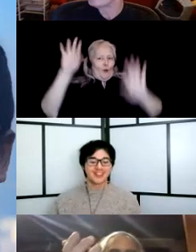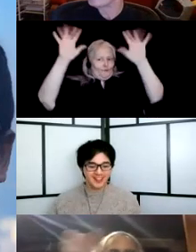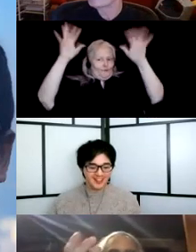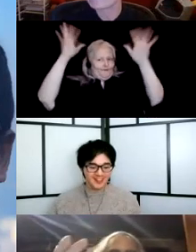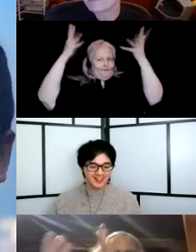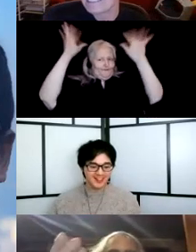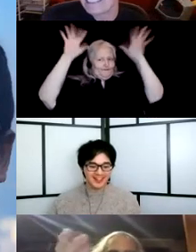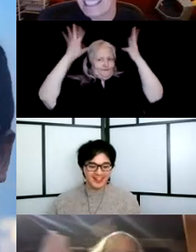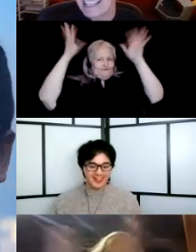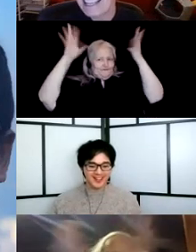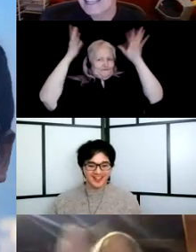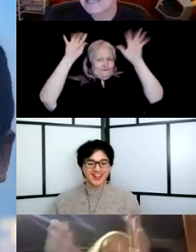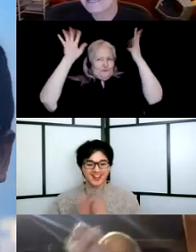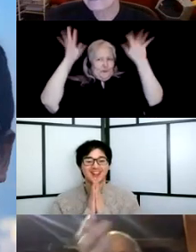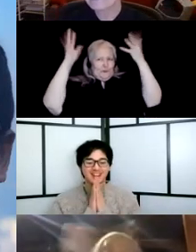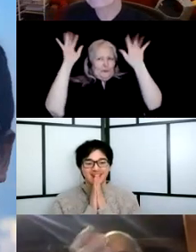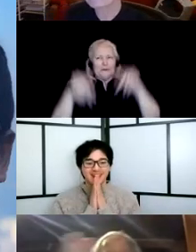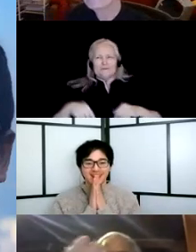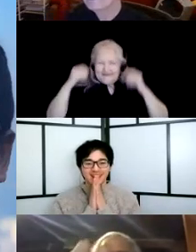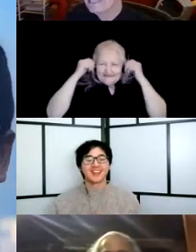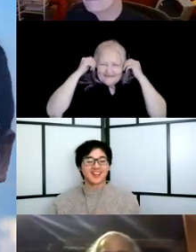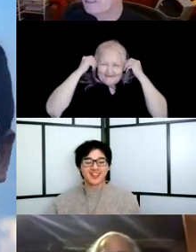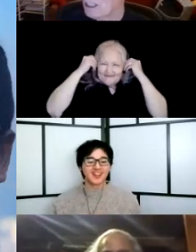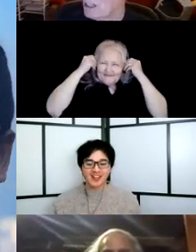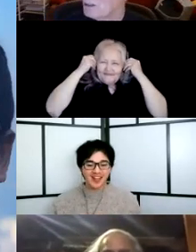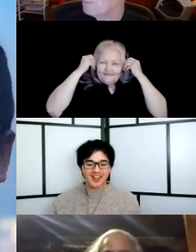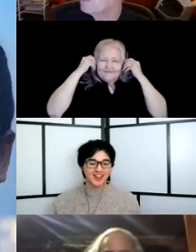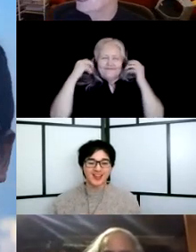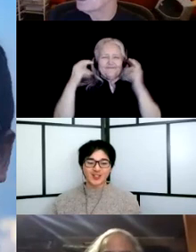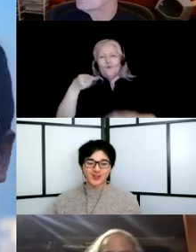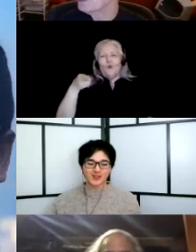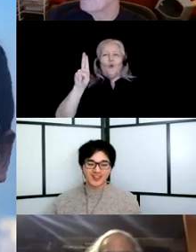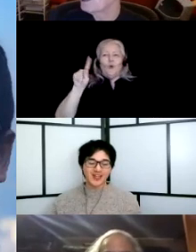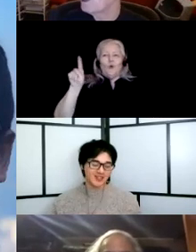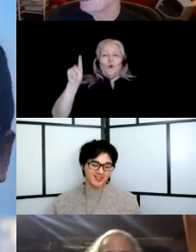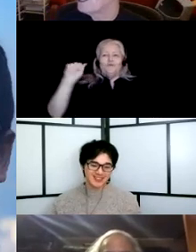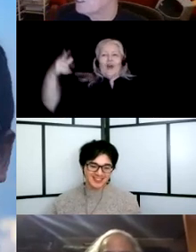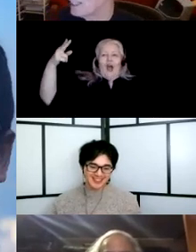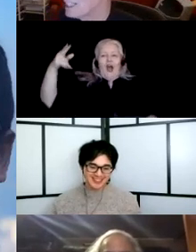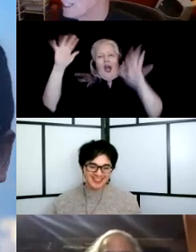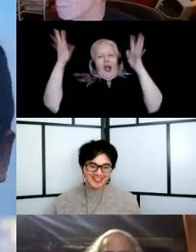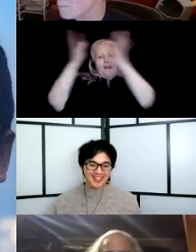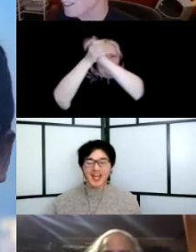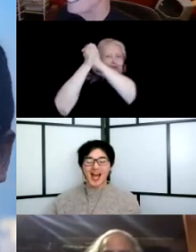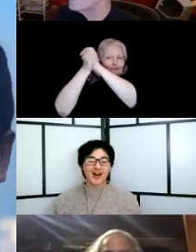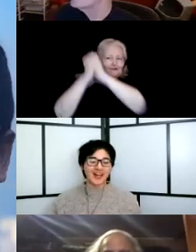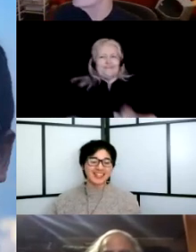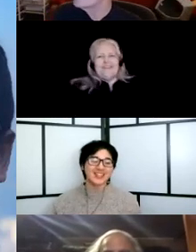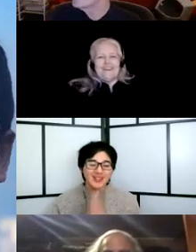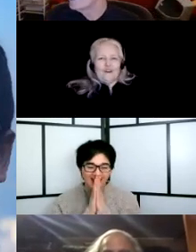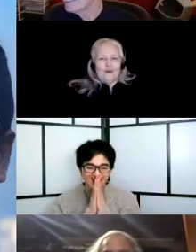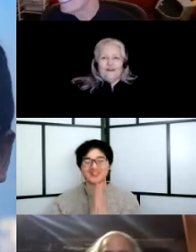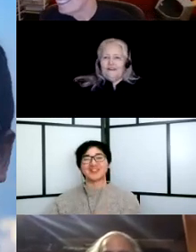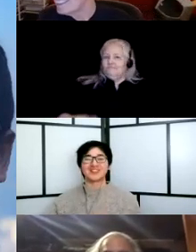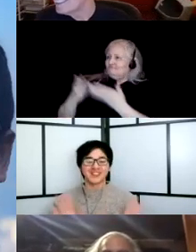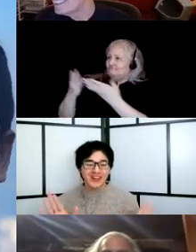Yay. Yay. Yay, yay, yay, yay. I do.